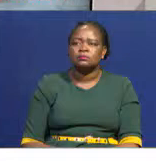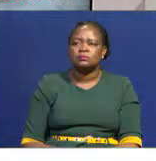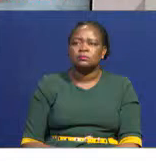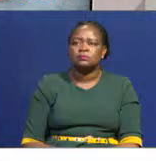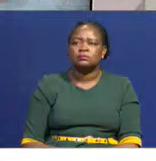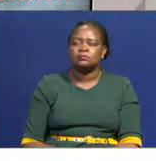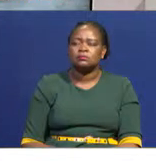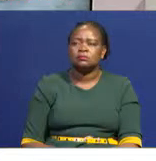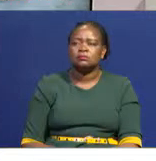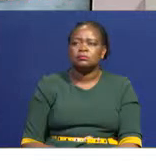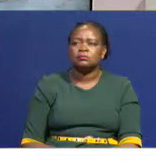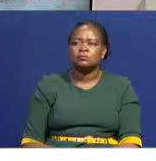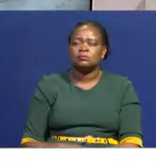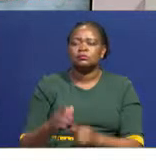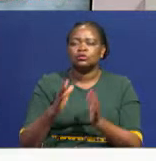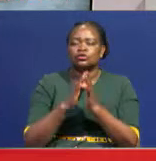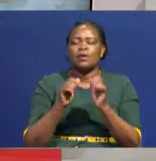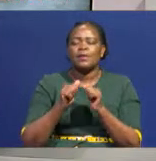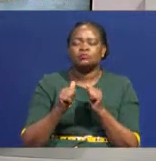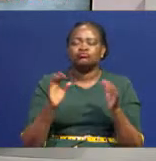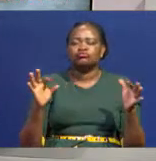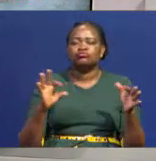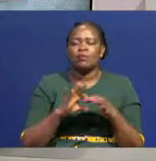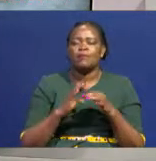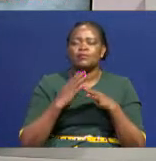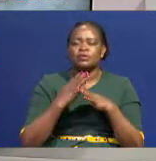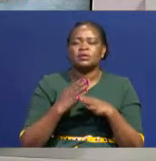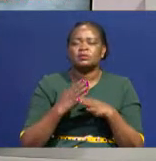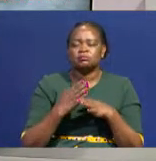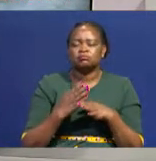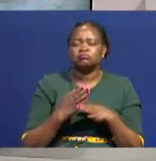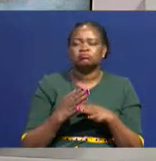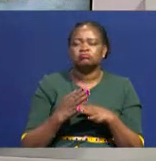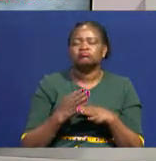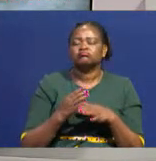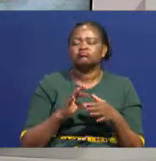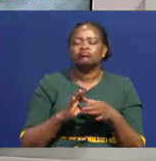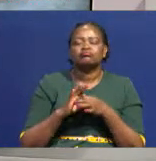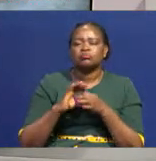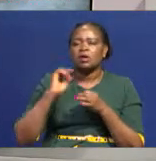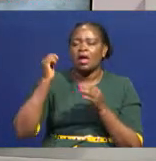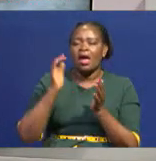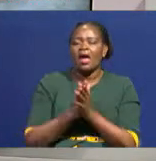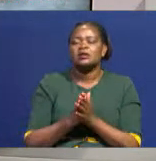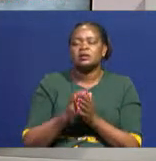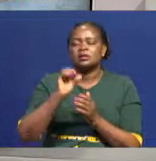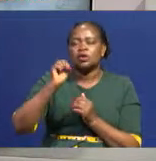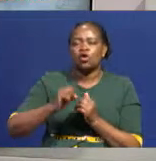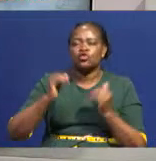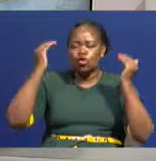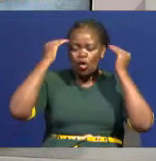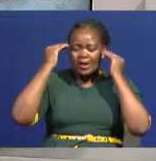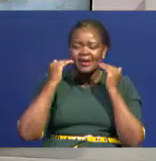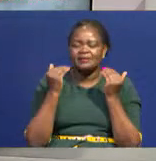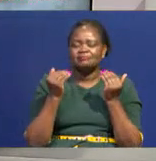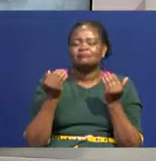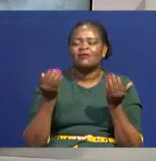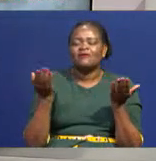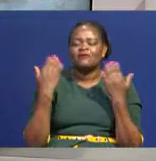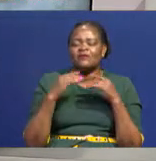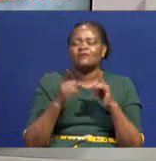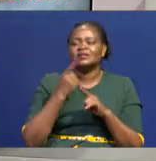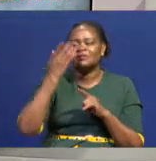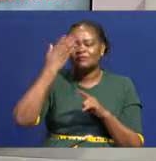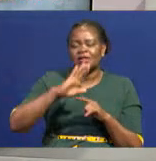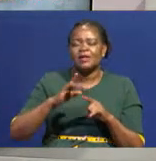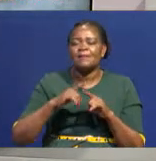And that story on ties between Kenya and Korea brings us to a fast break here on Prime Edition. Don't go away, we'll be back. But coming